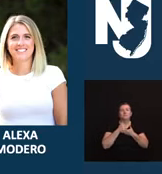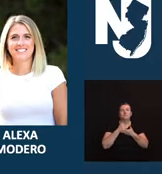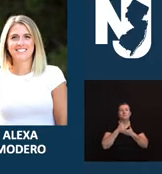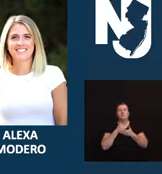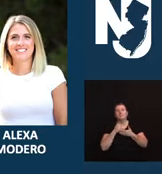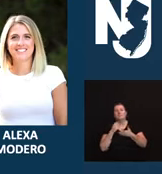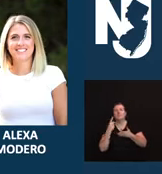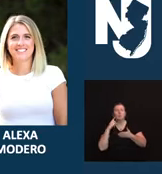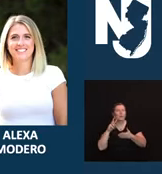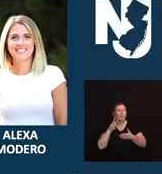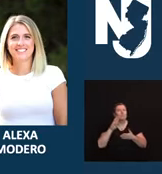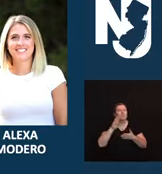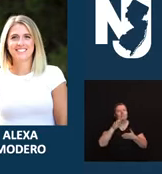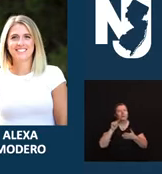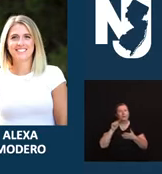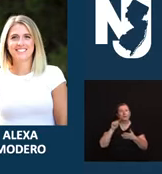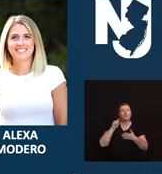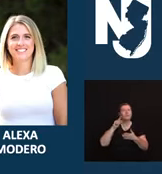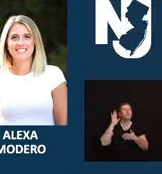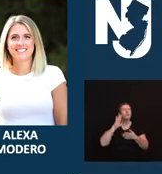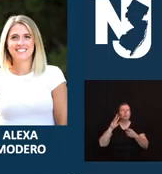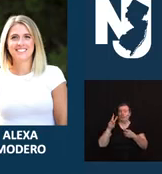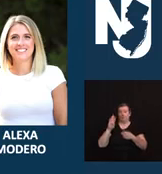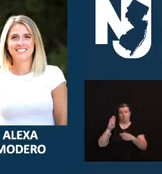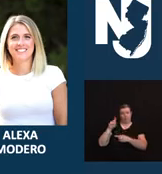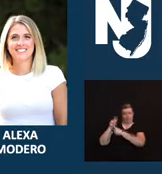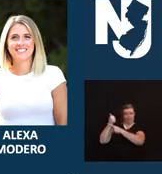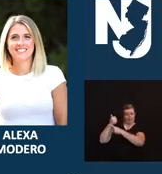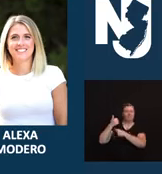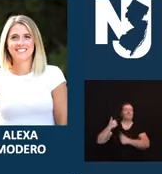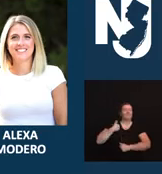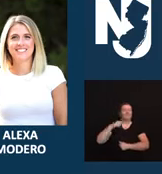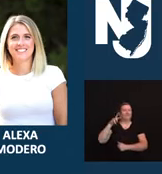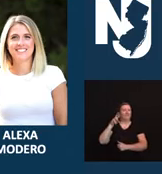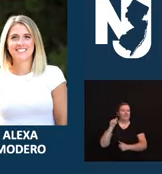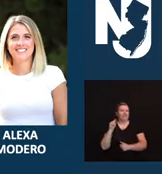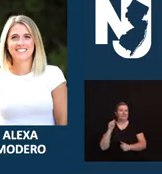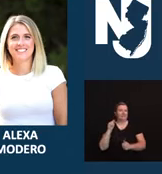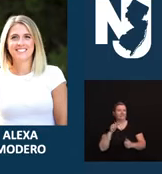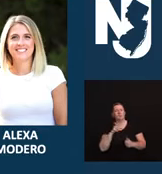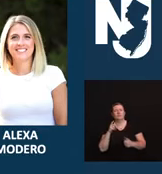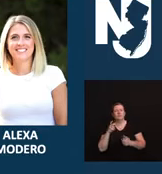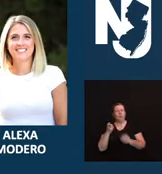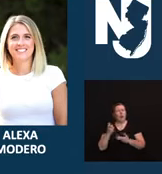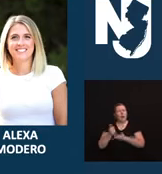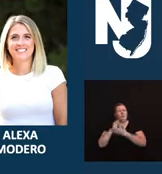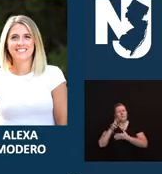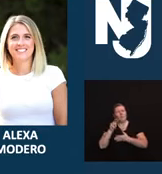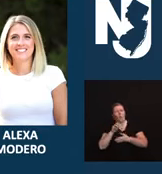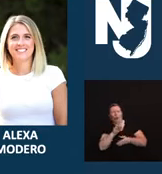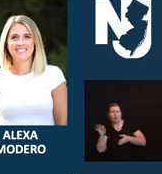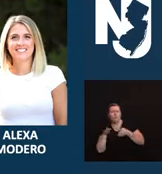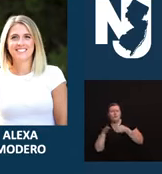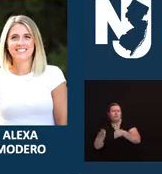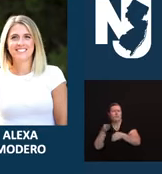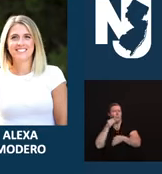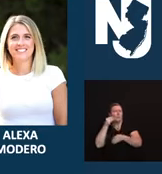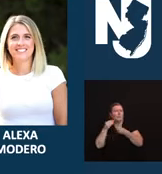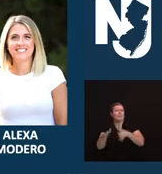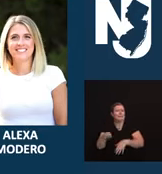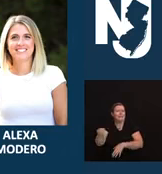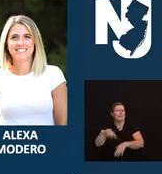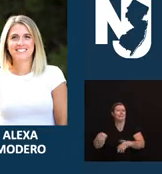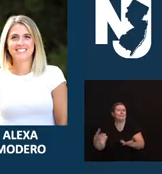homeless to survive and get off the streets. When the pandemic hit, along with, by the way, the